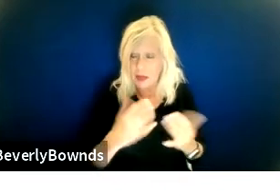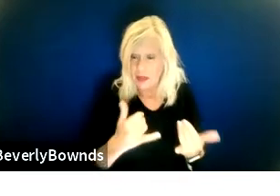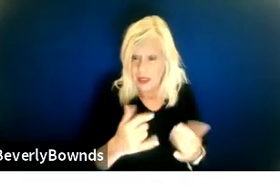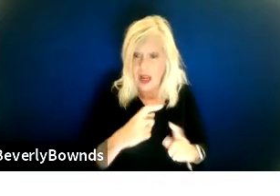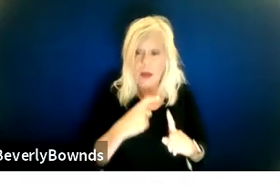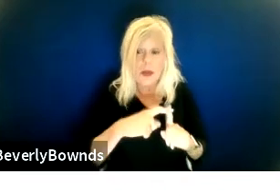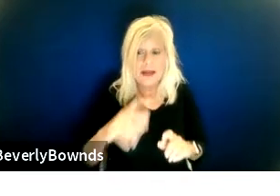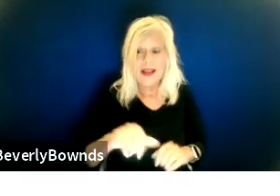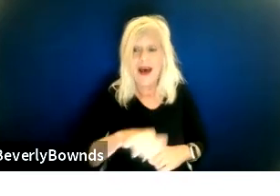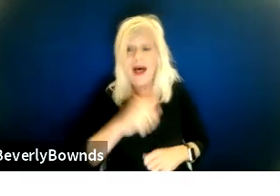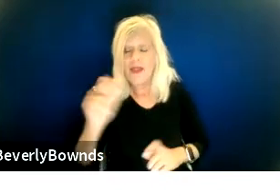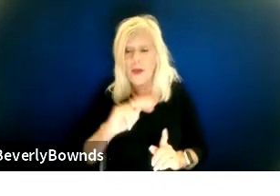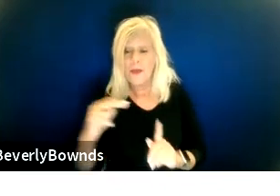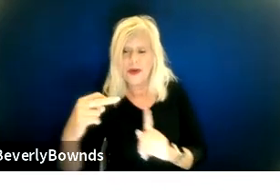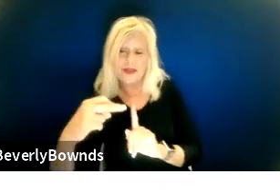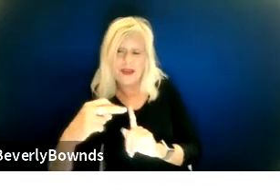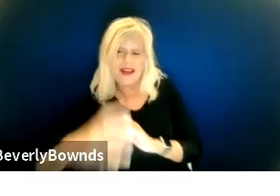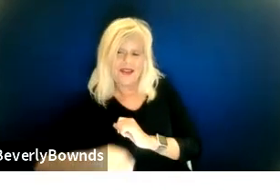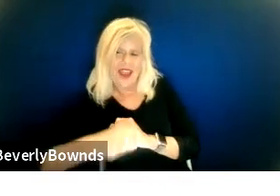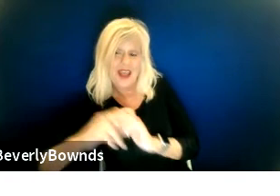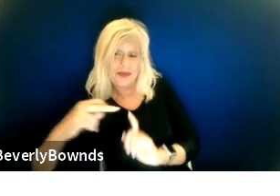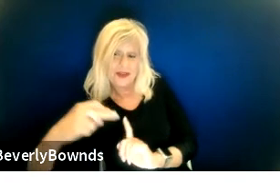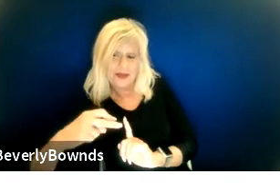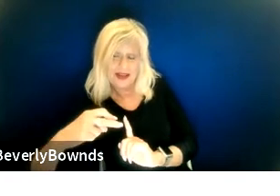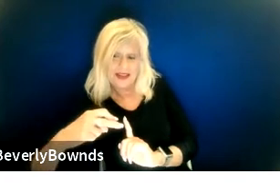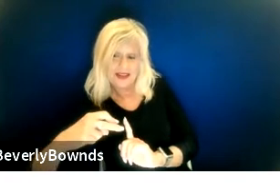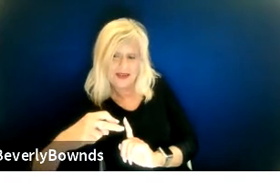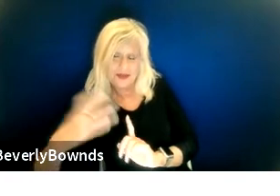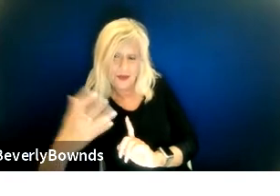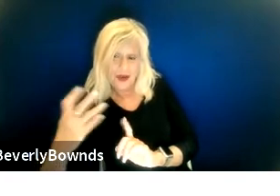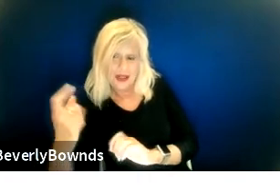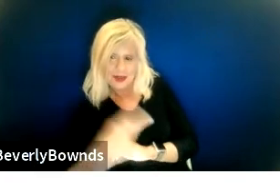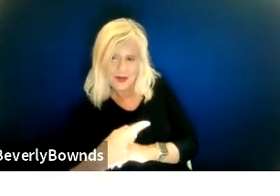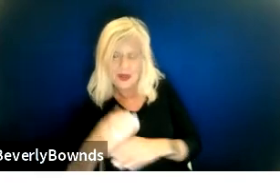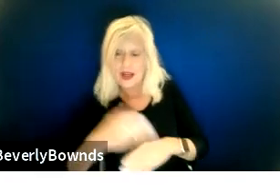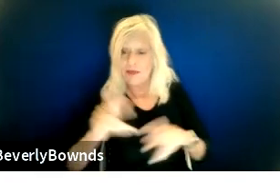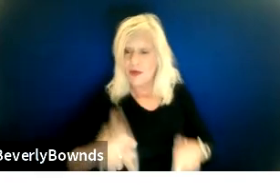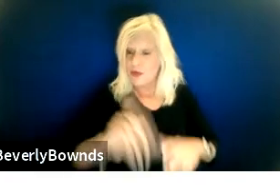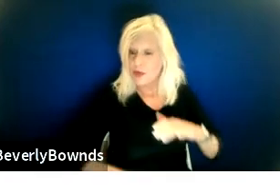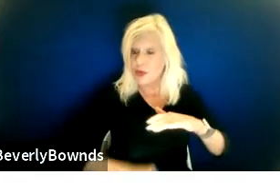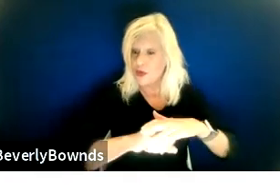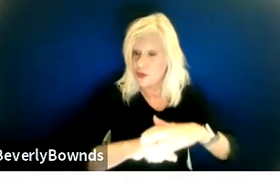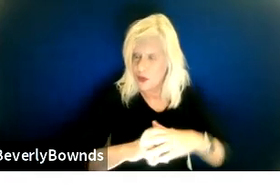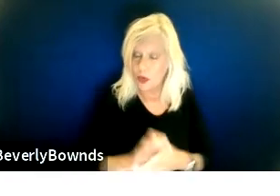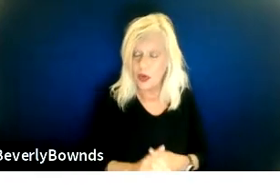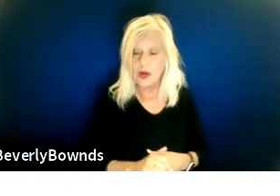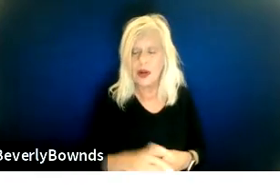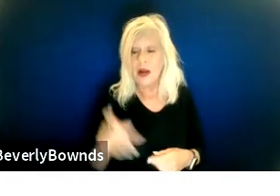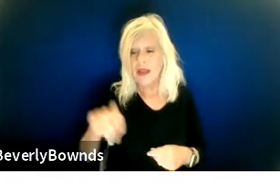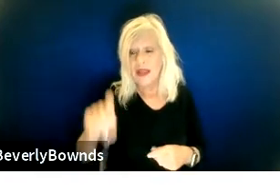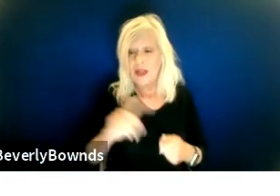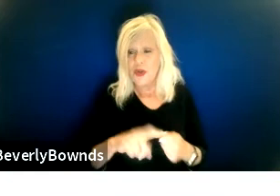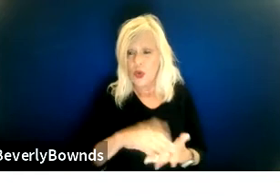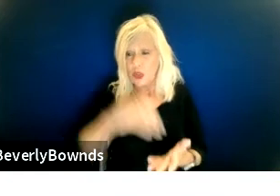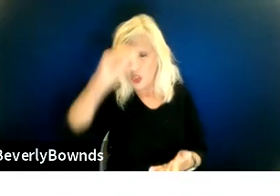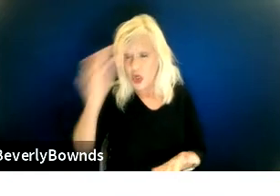another perspective as well that I'm adding to this project, which is after a person's had a stroke, they need to relearn how to